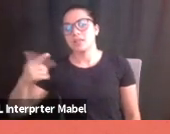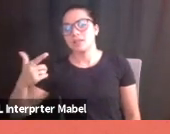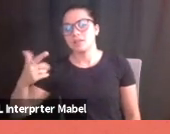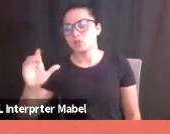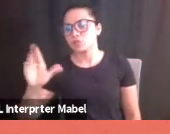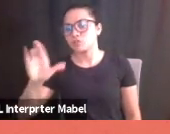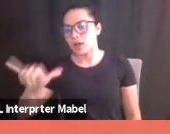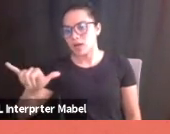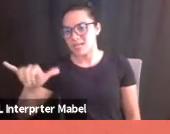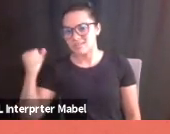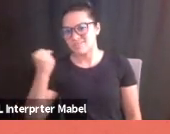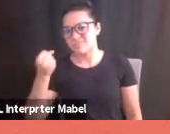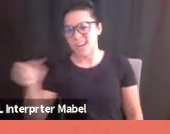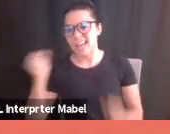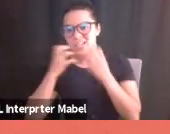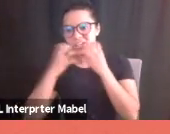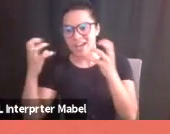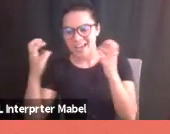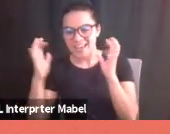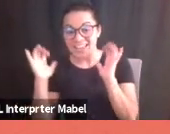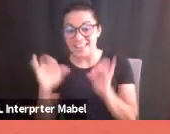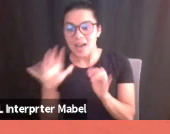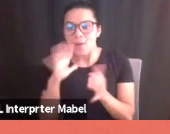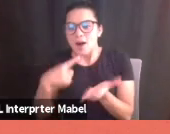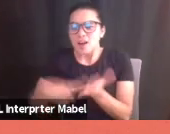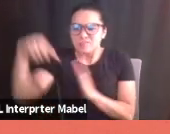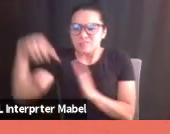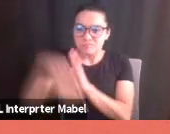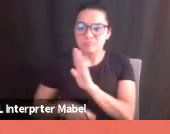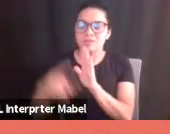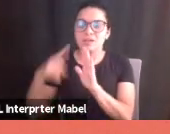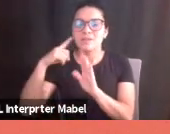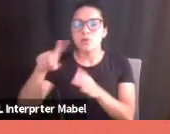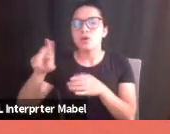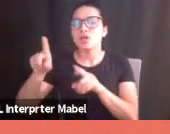survey and our plans for next steps.